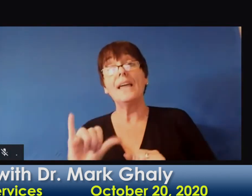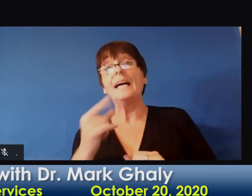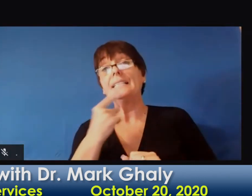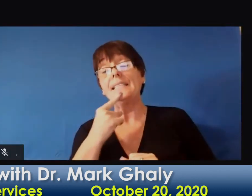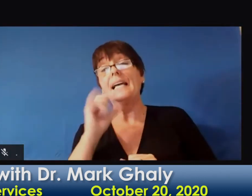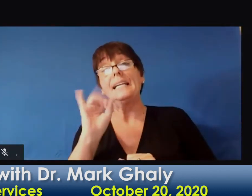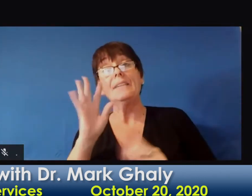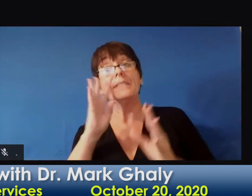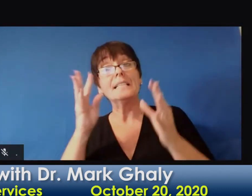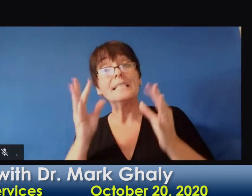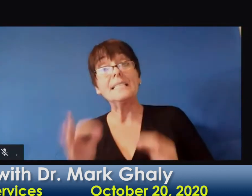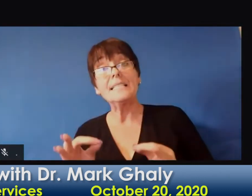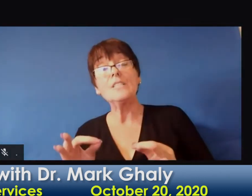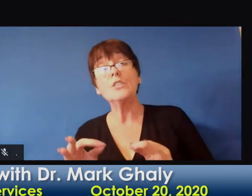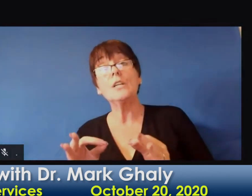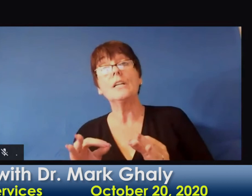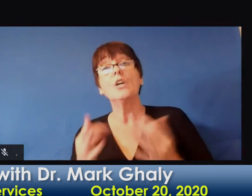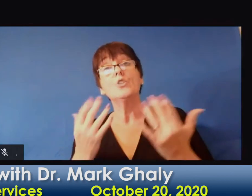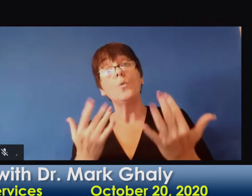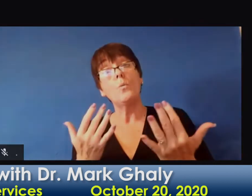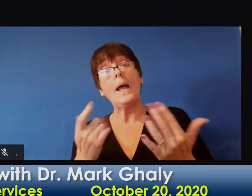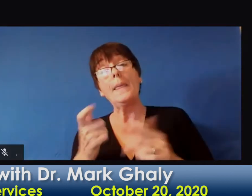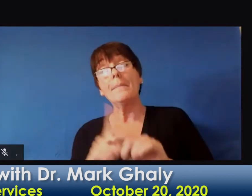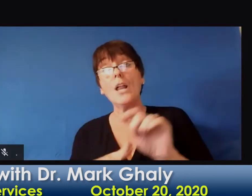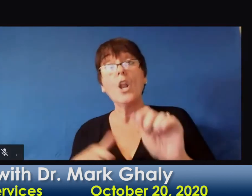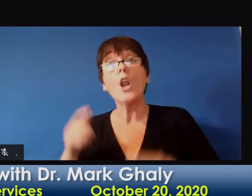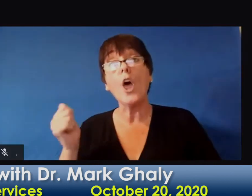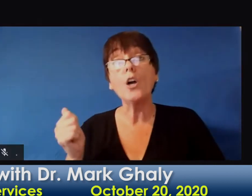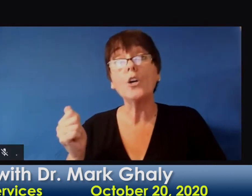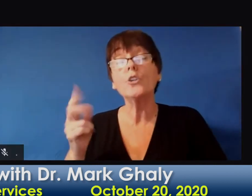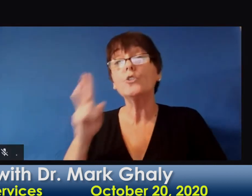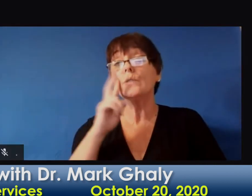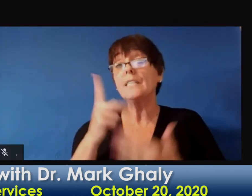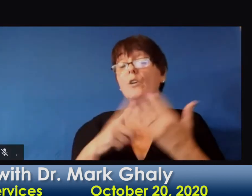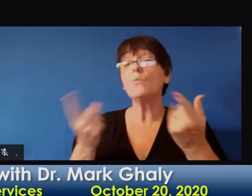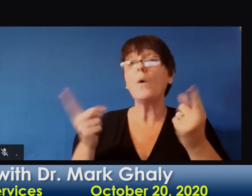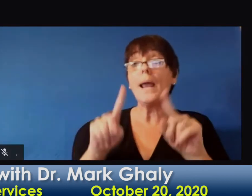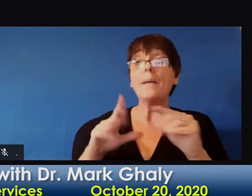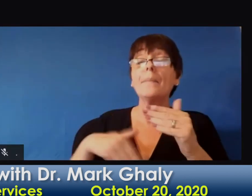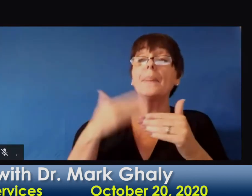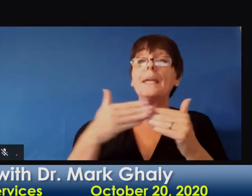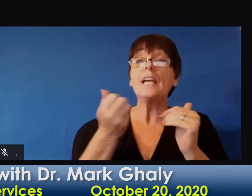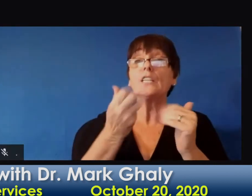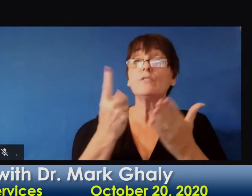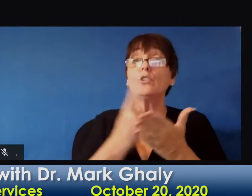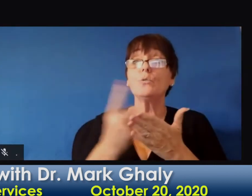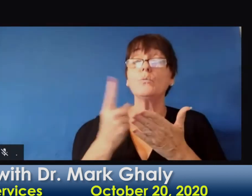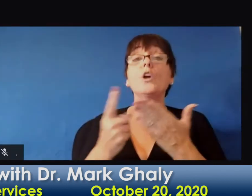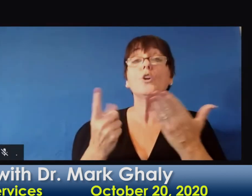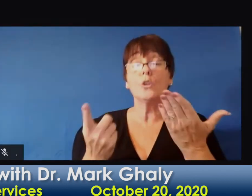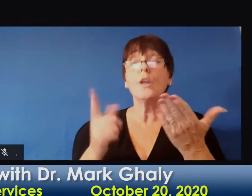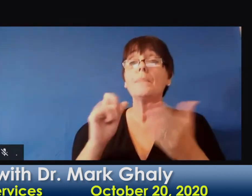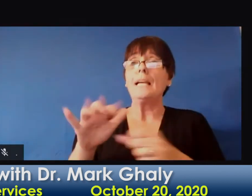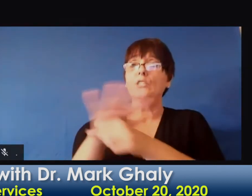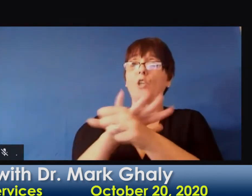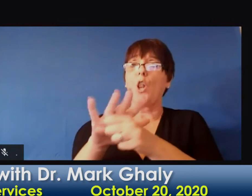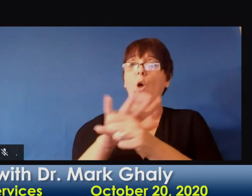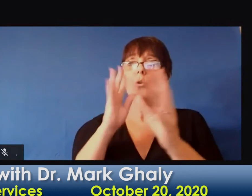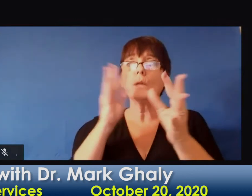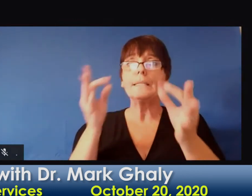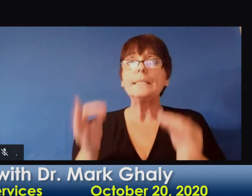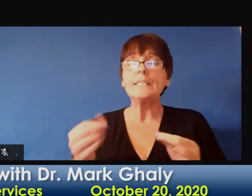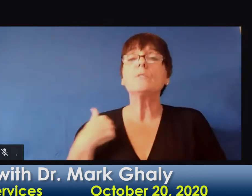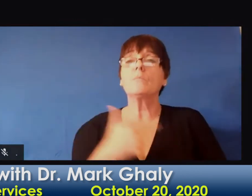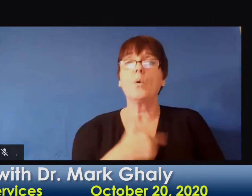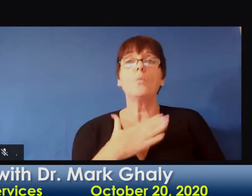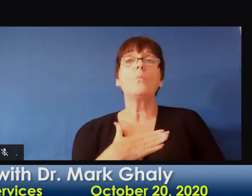the decision is held to wait a little longer to see what happens in the next few weeks, certainly that's a local decision, and we're willing